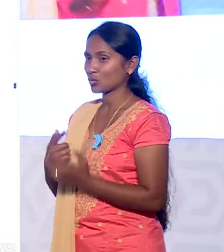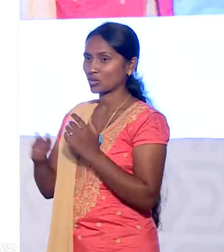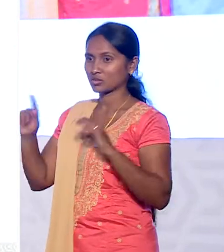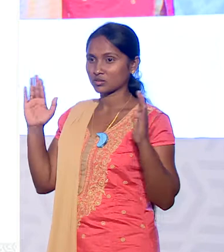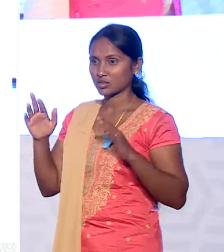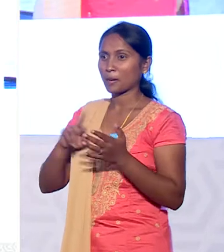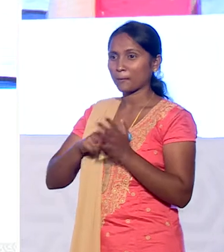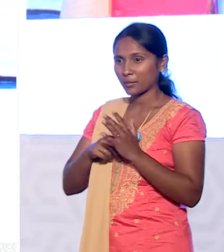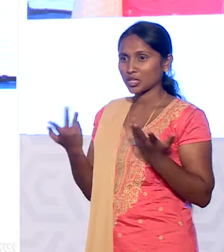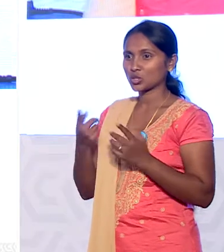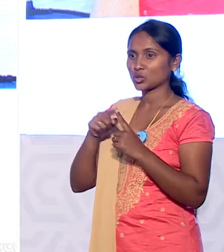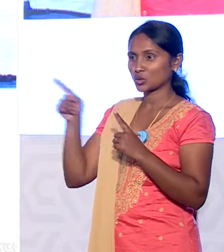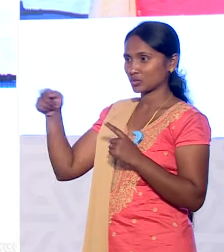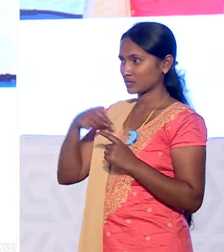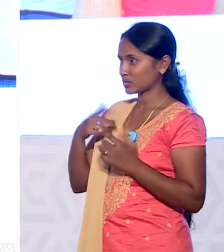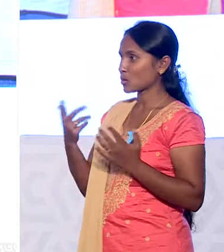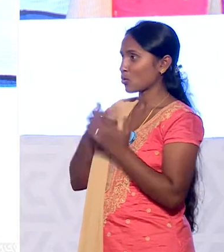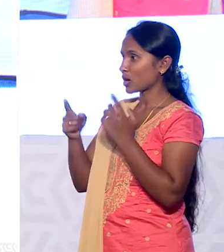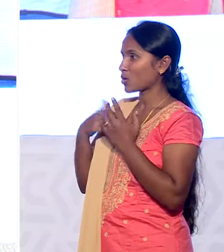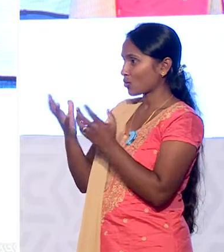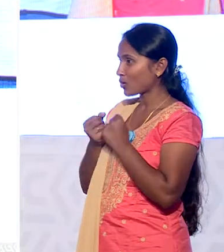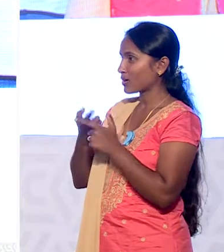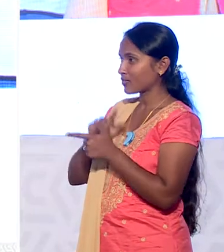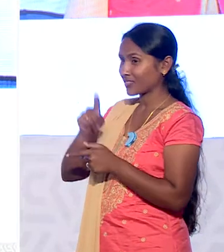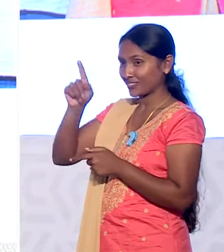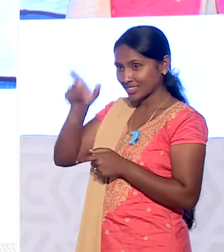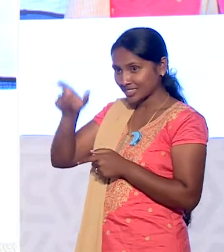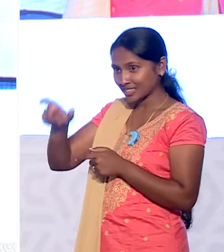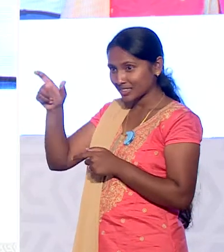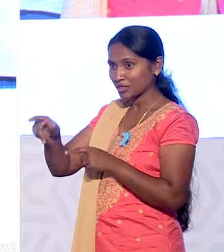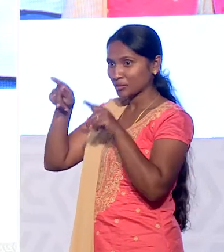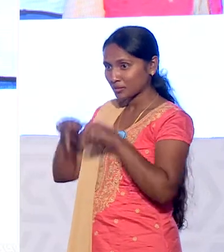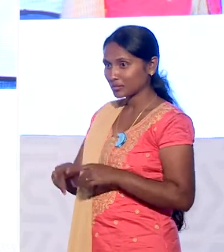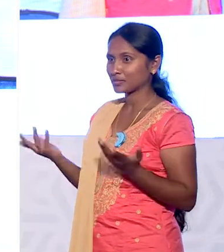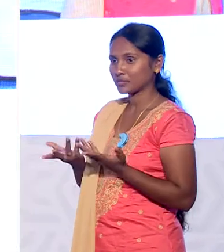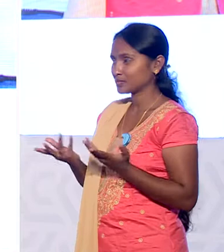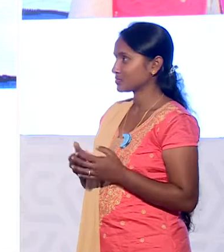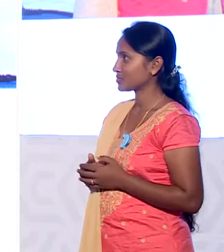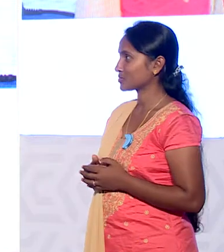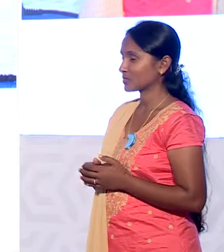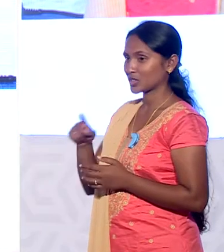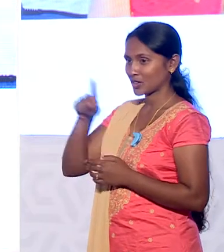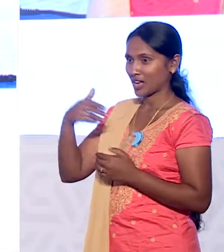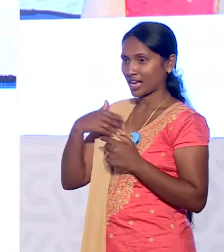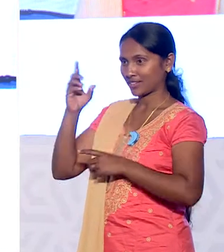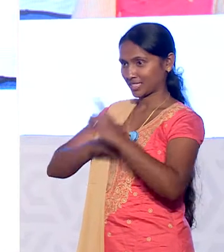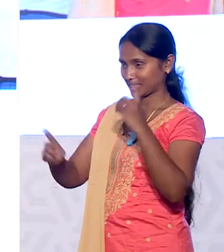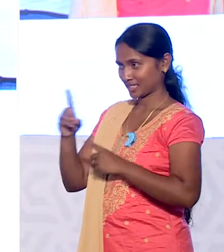me. What I want for every single one of us, whether you have a disability or you